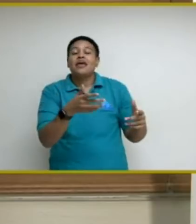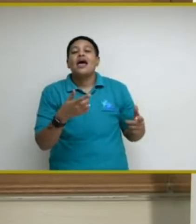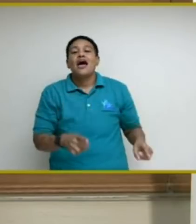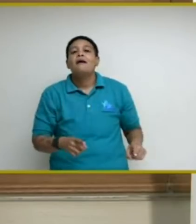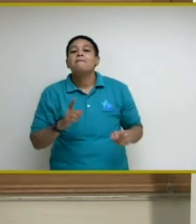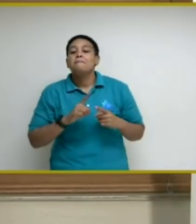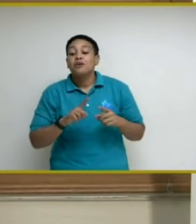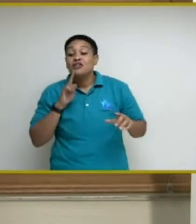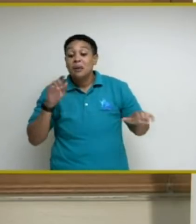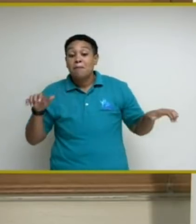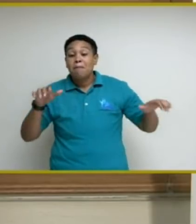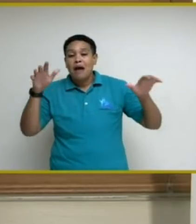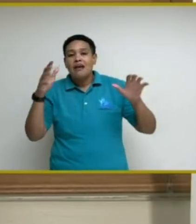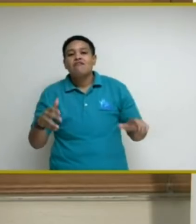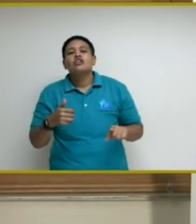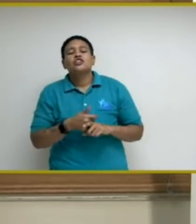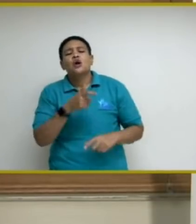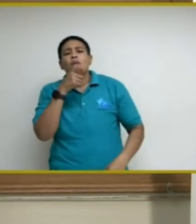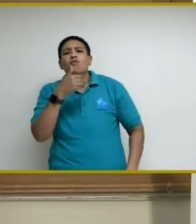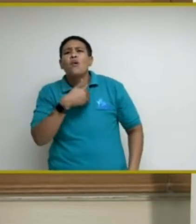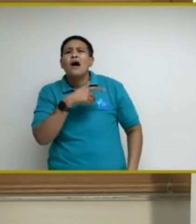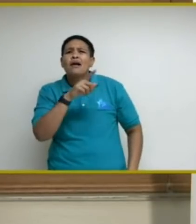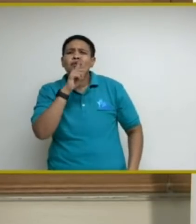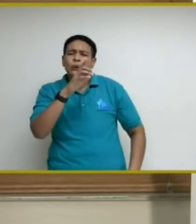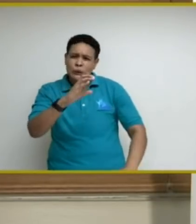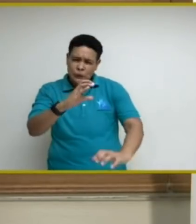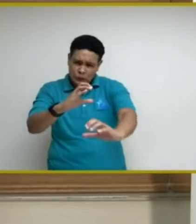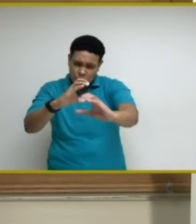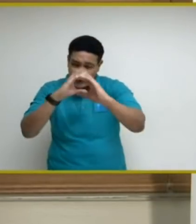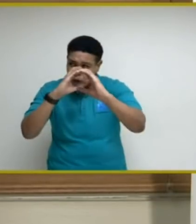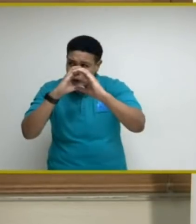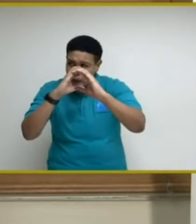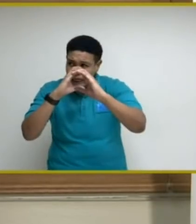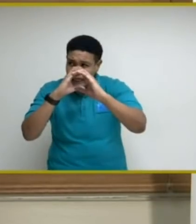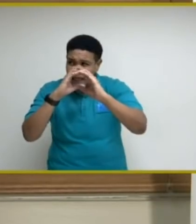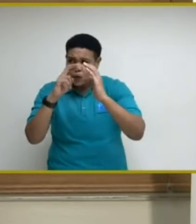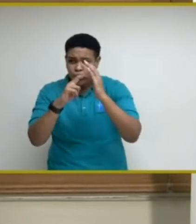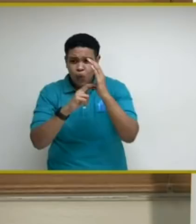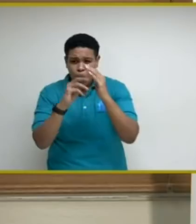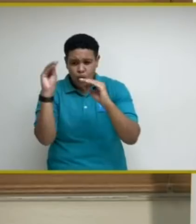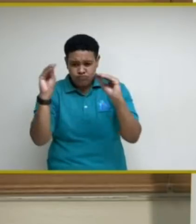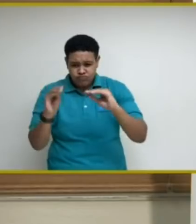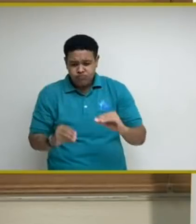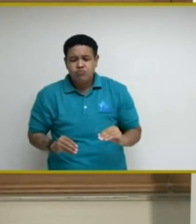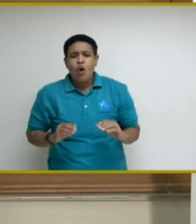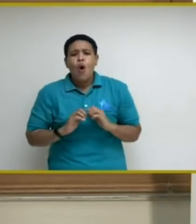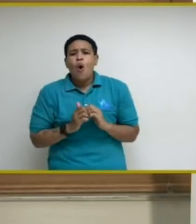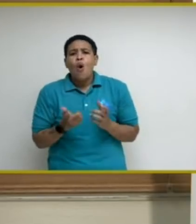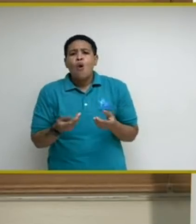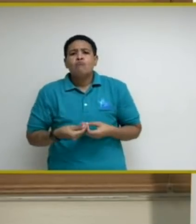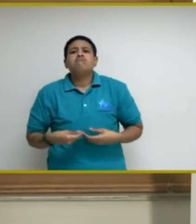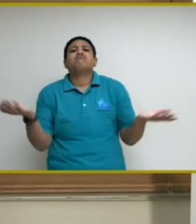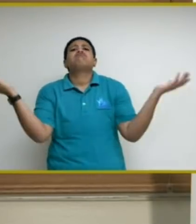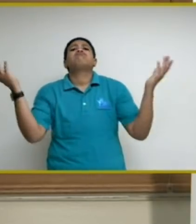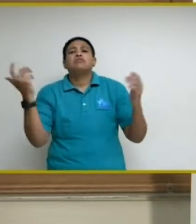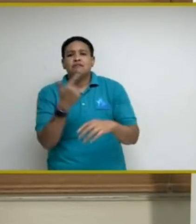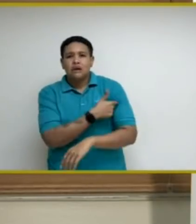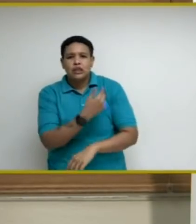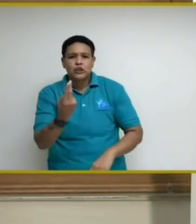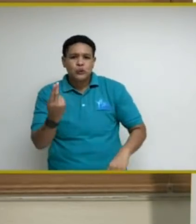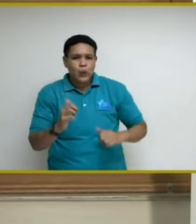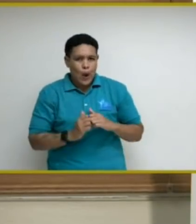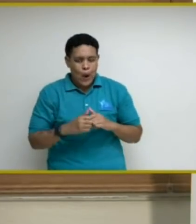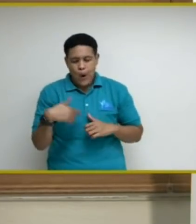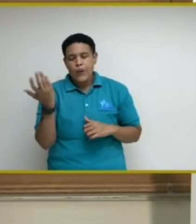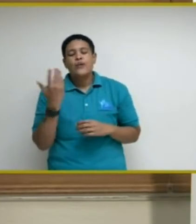and the manufacturers who have very rigid, very strict rules as to how the vaccines are